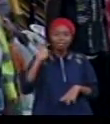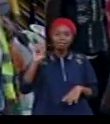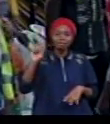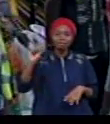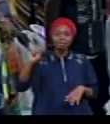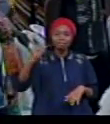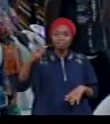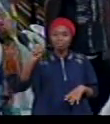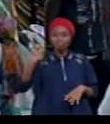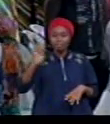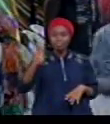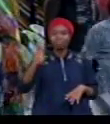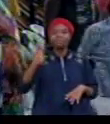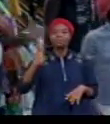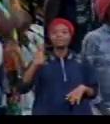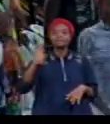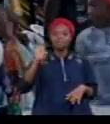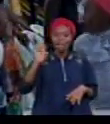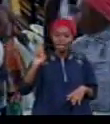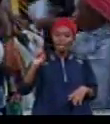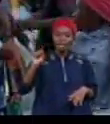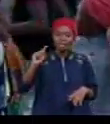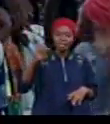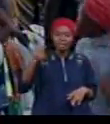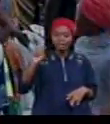I'm not hearing your name.